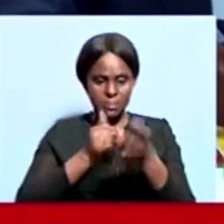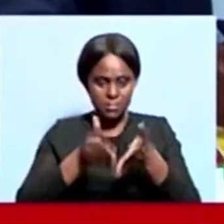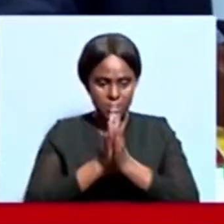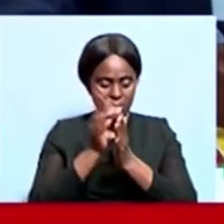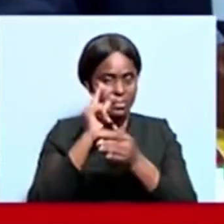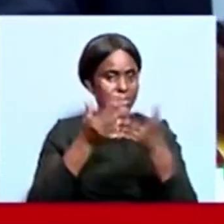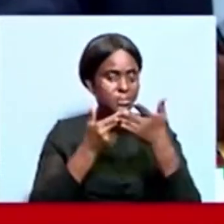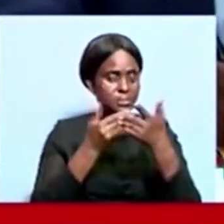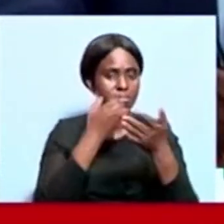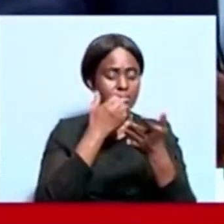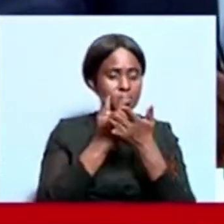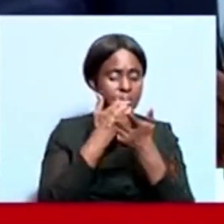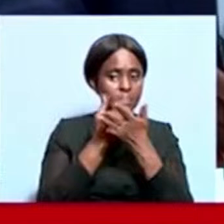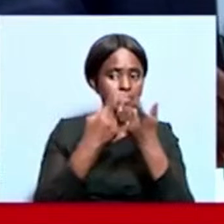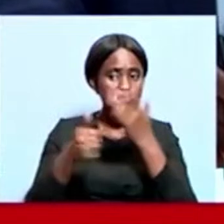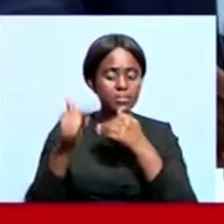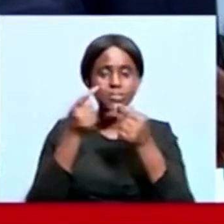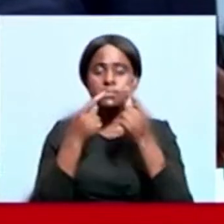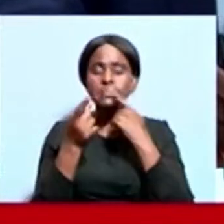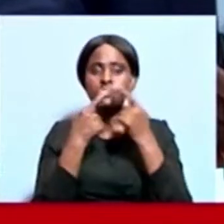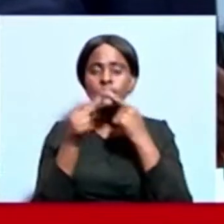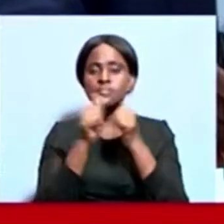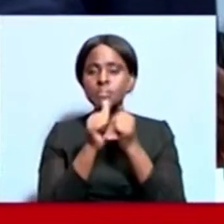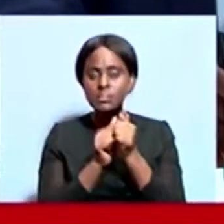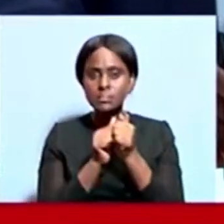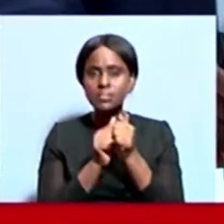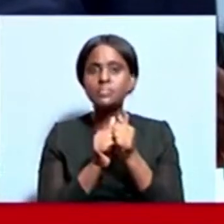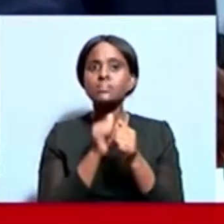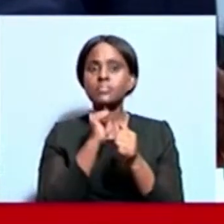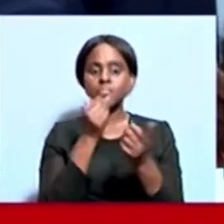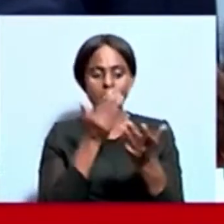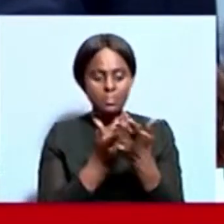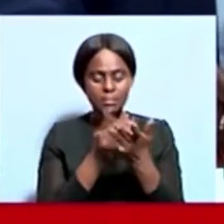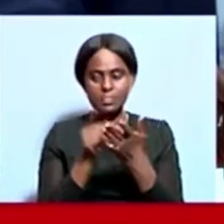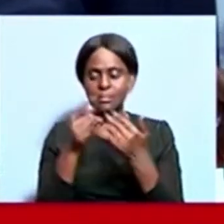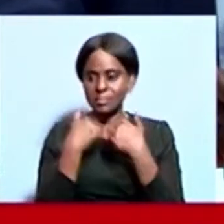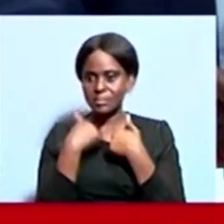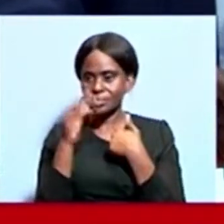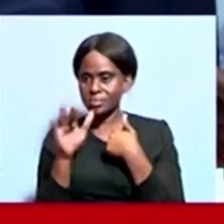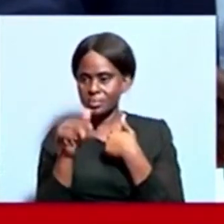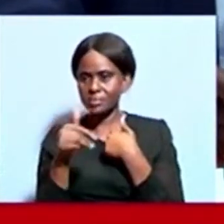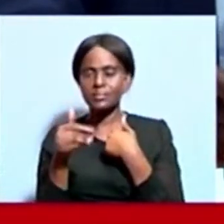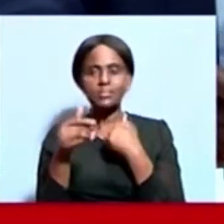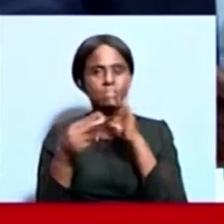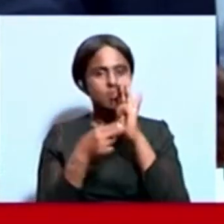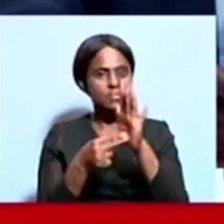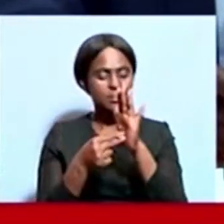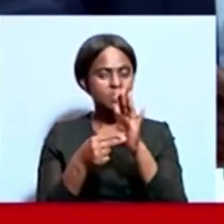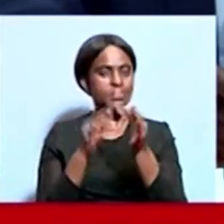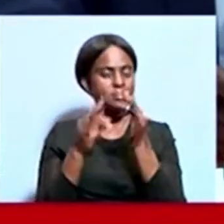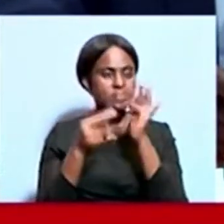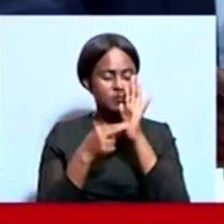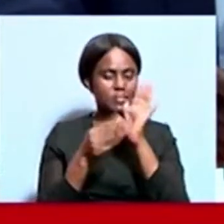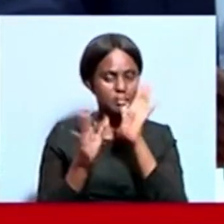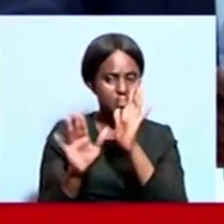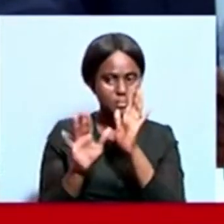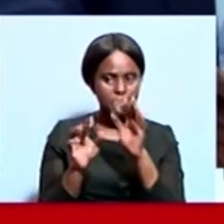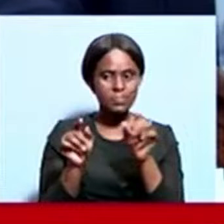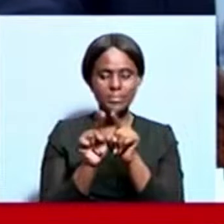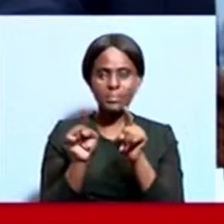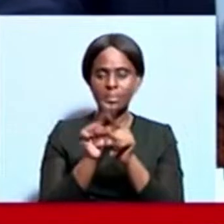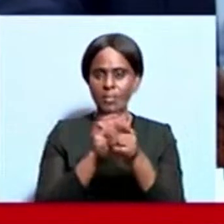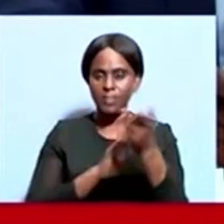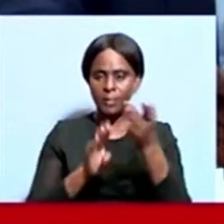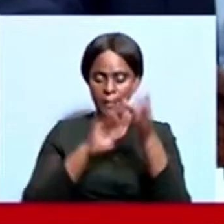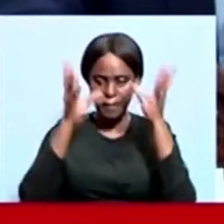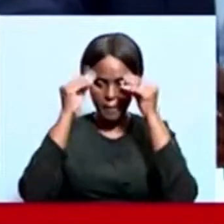have evidence of what you are talking about? It's not here. Do you have it there? They would produce if they have it. Based on experience,